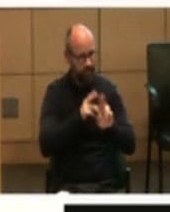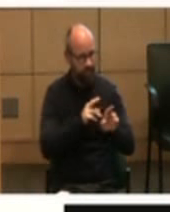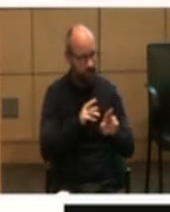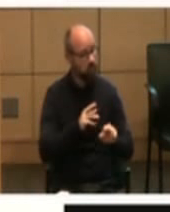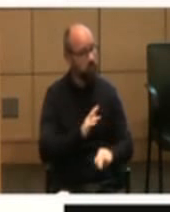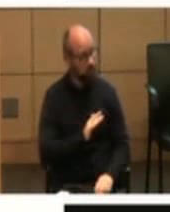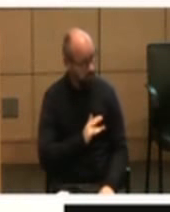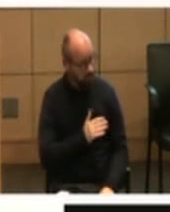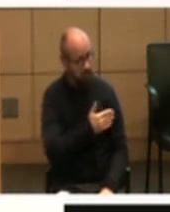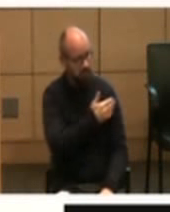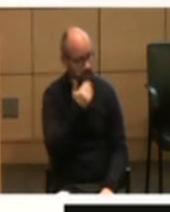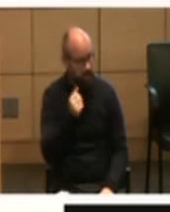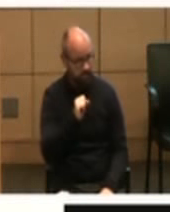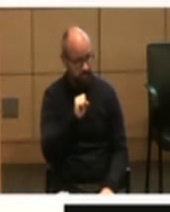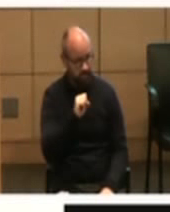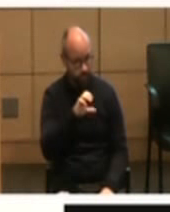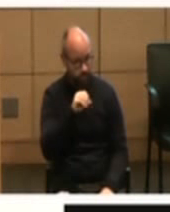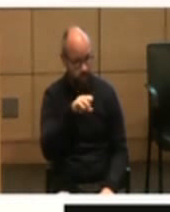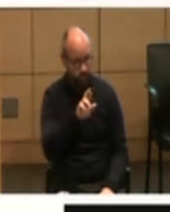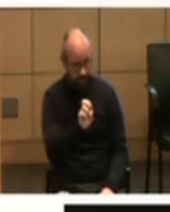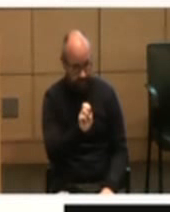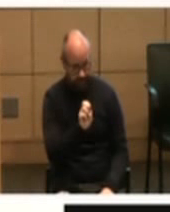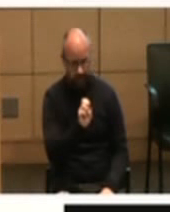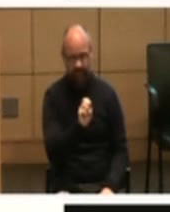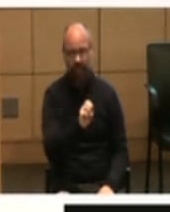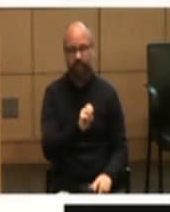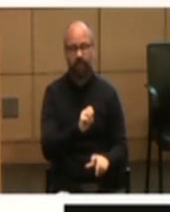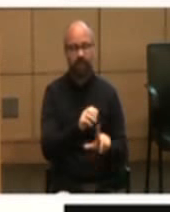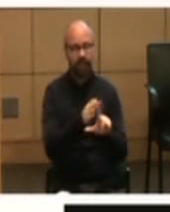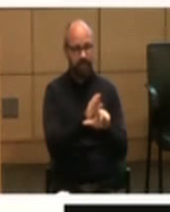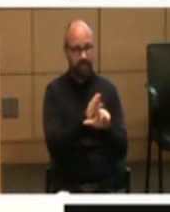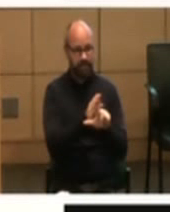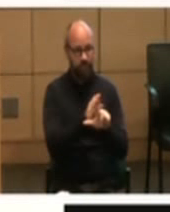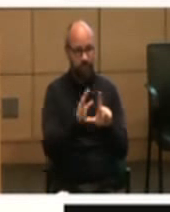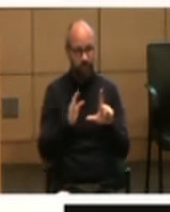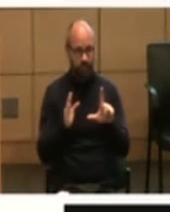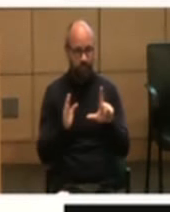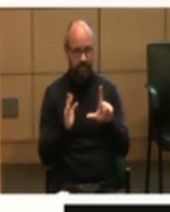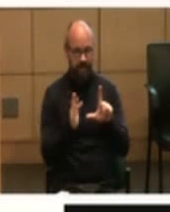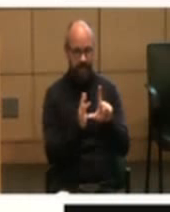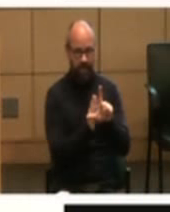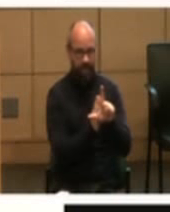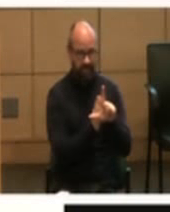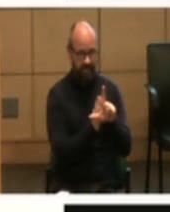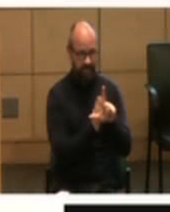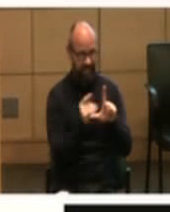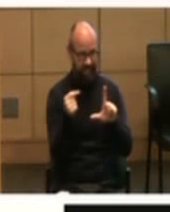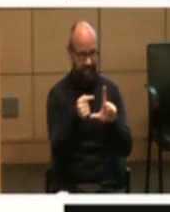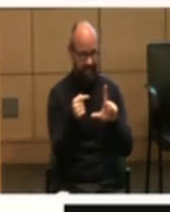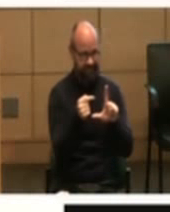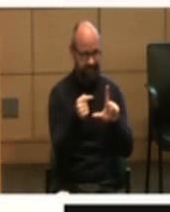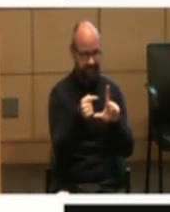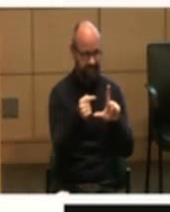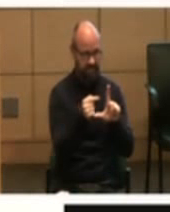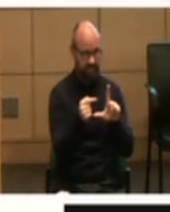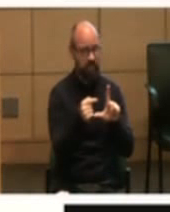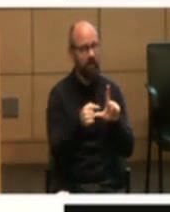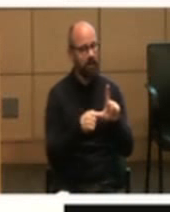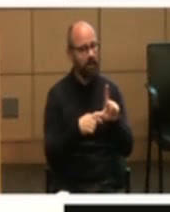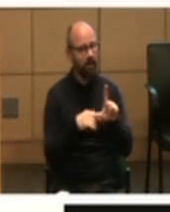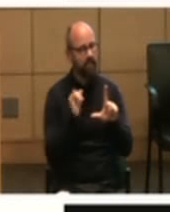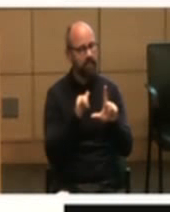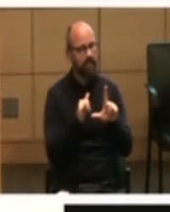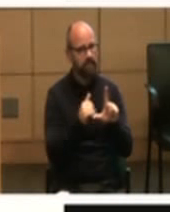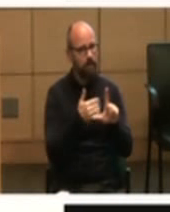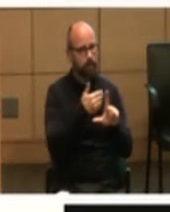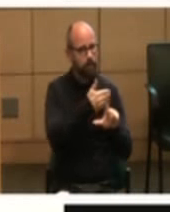score. As you move down to the left on the x-axis, this is a